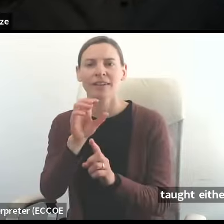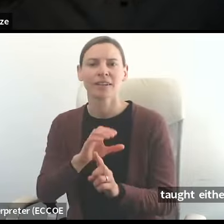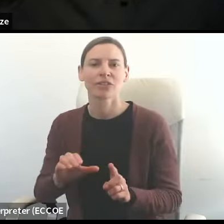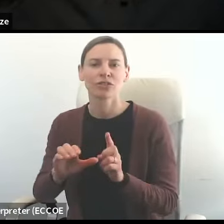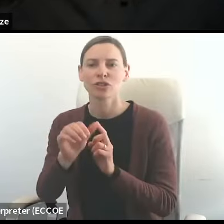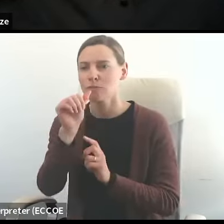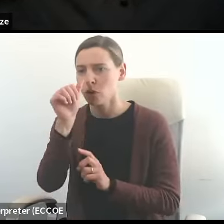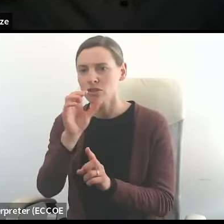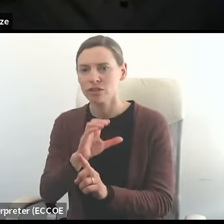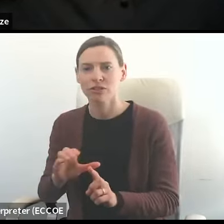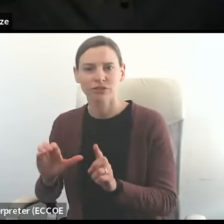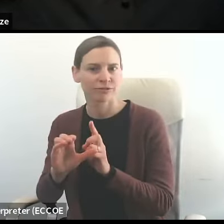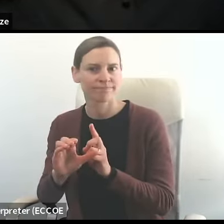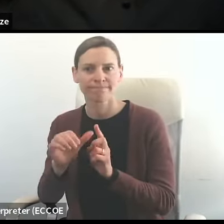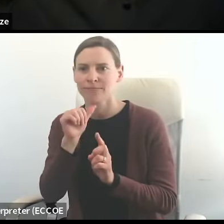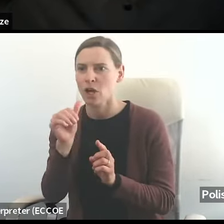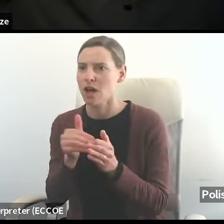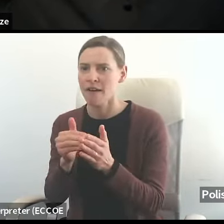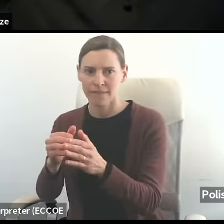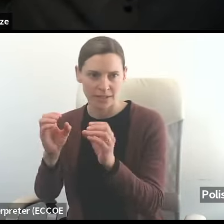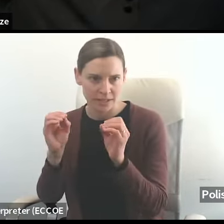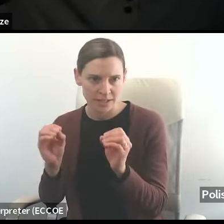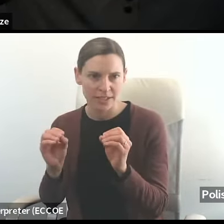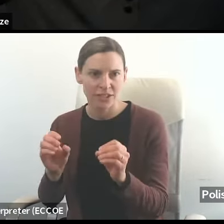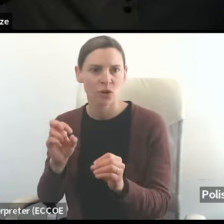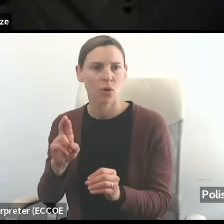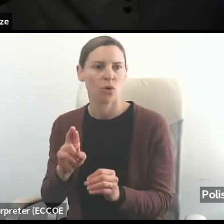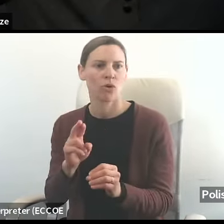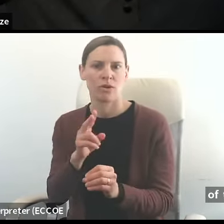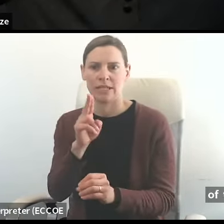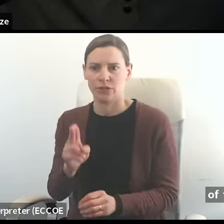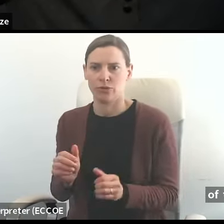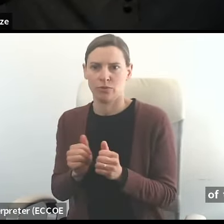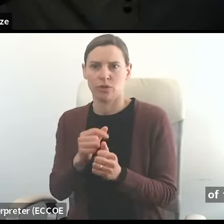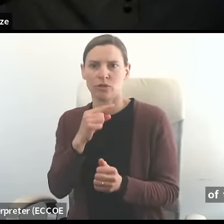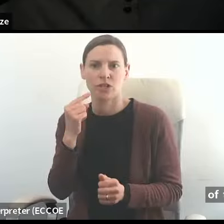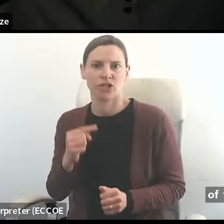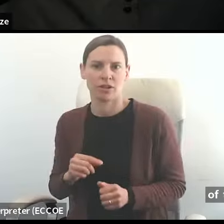colonial aspects of the history of Russia.